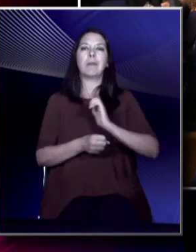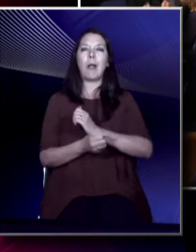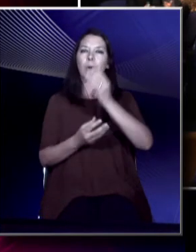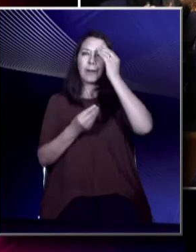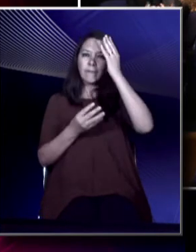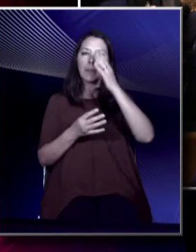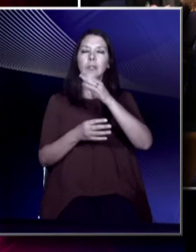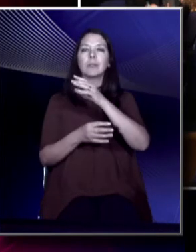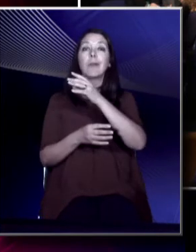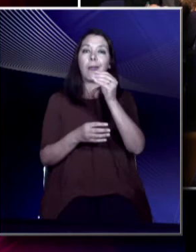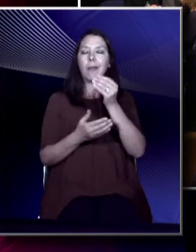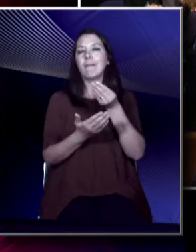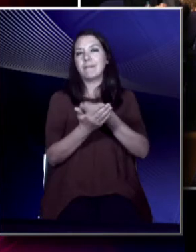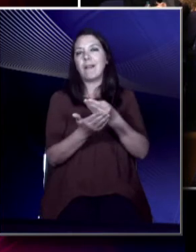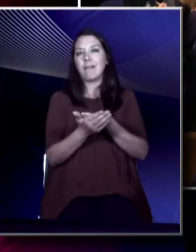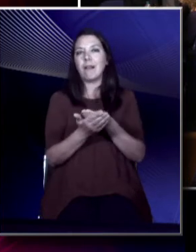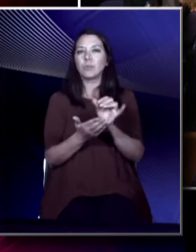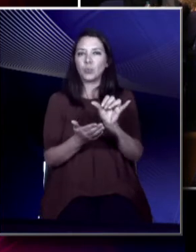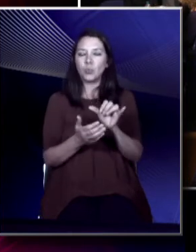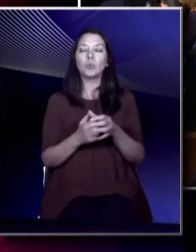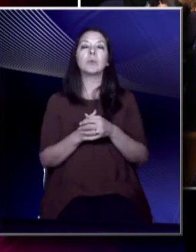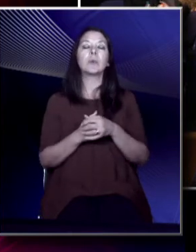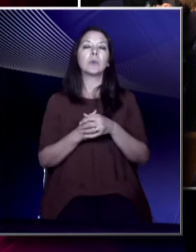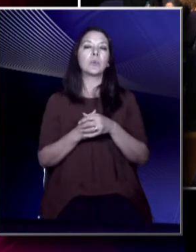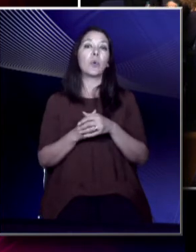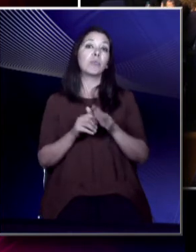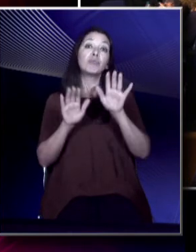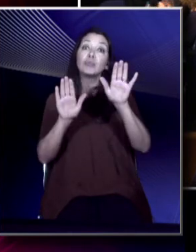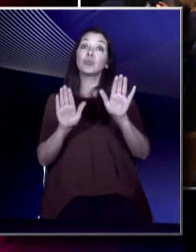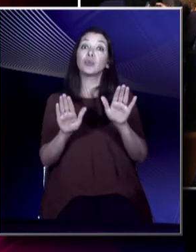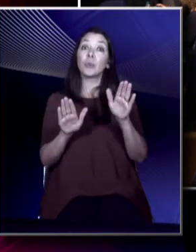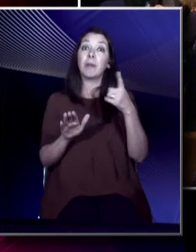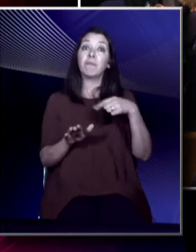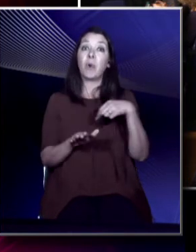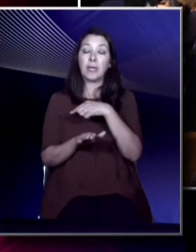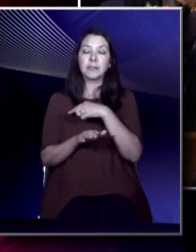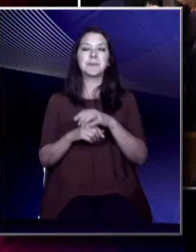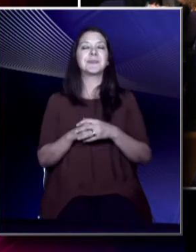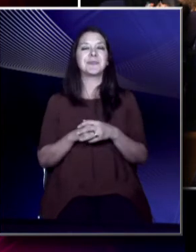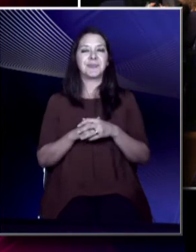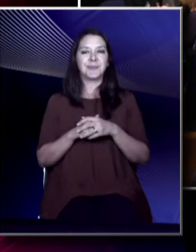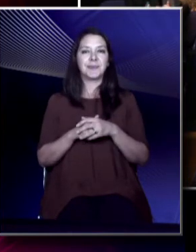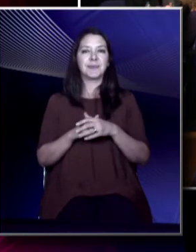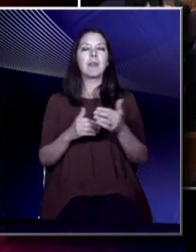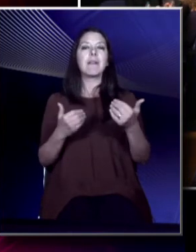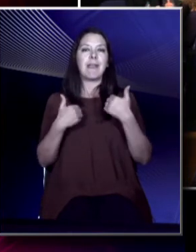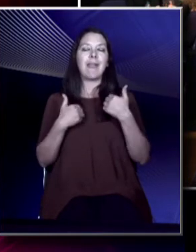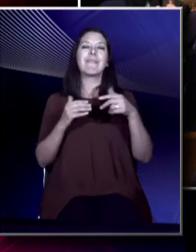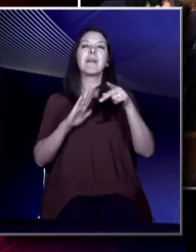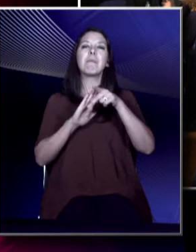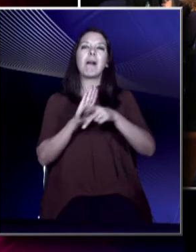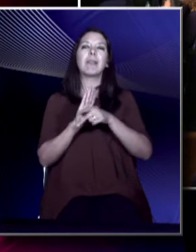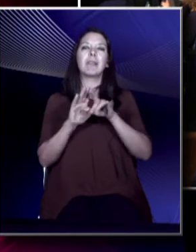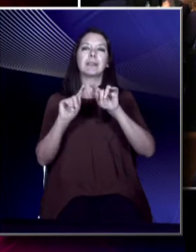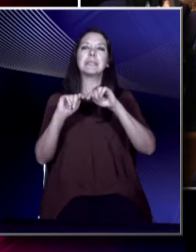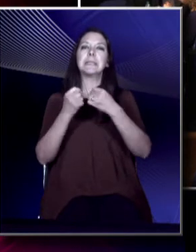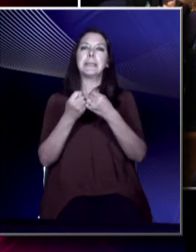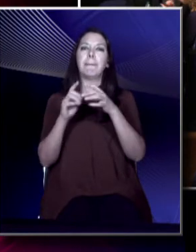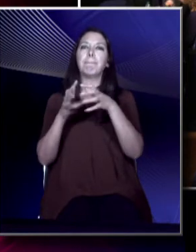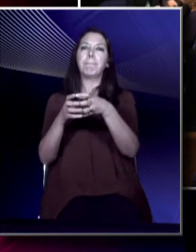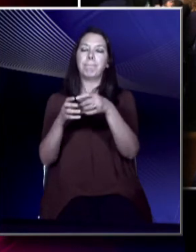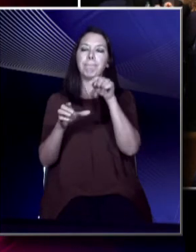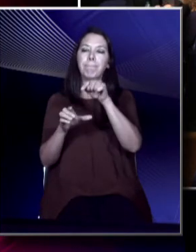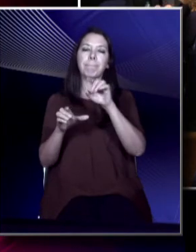in our finance systems. So that's been a great action there. We also have our policy team that's been very active down